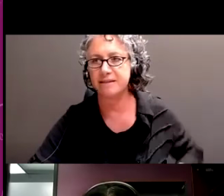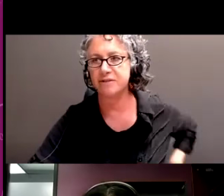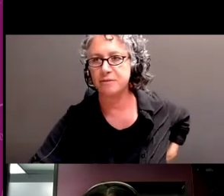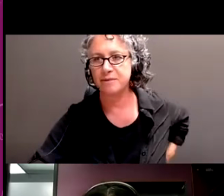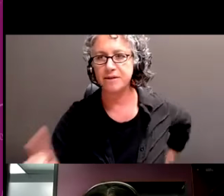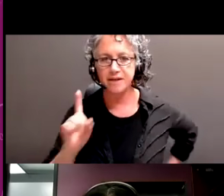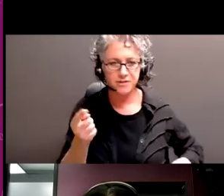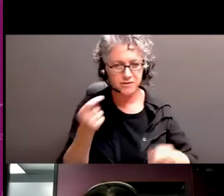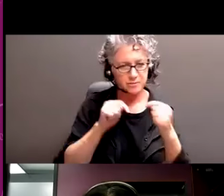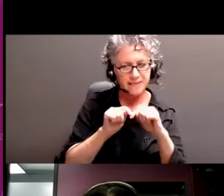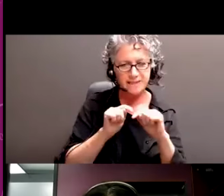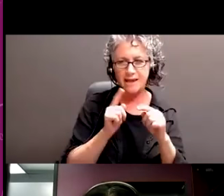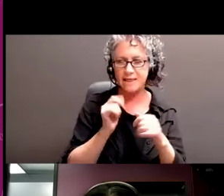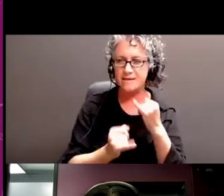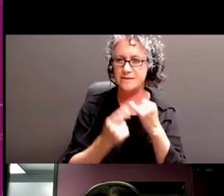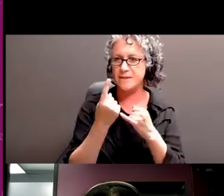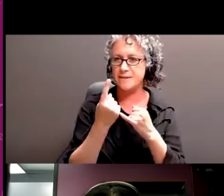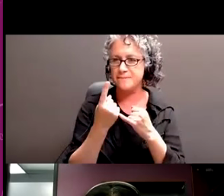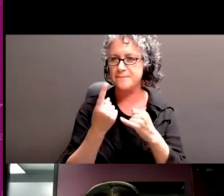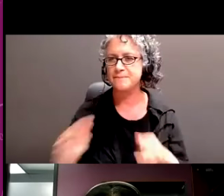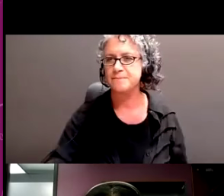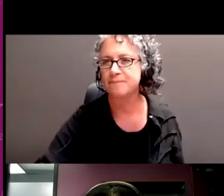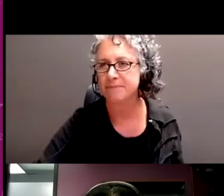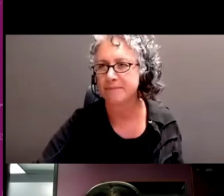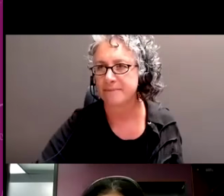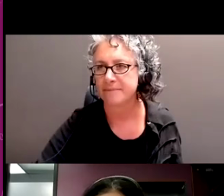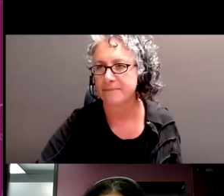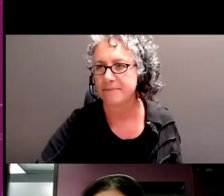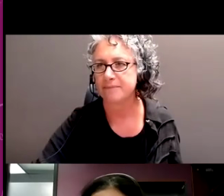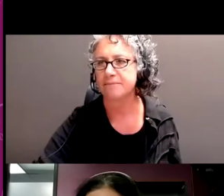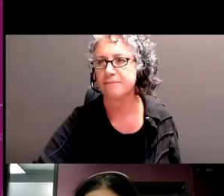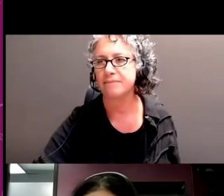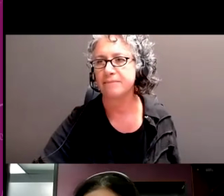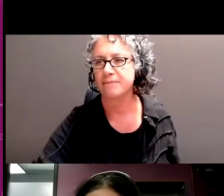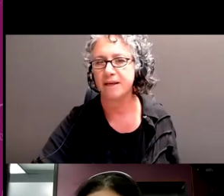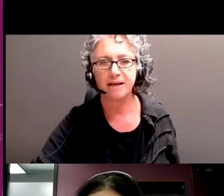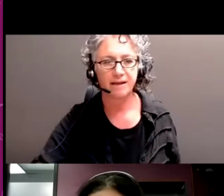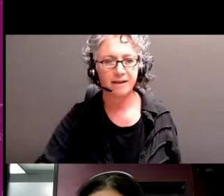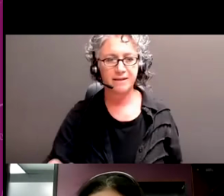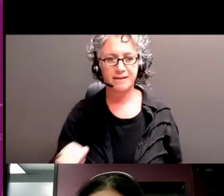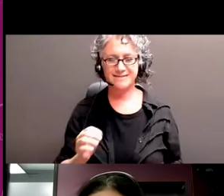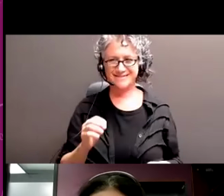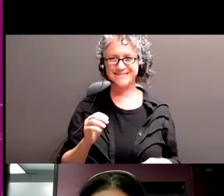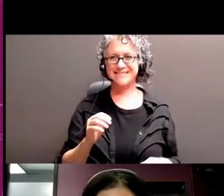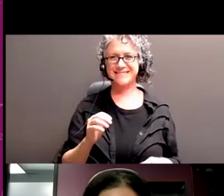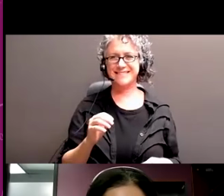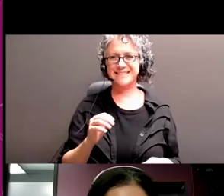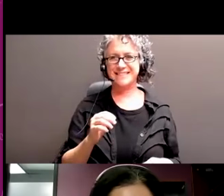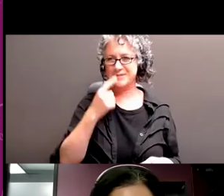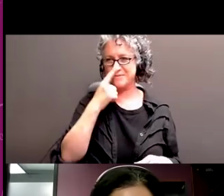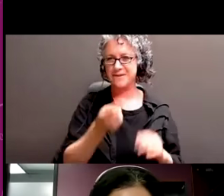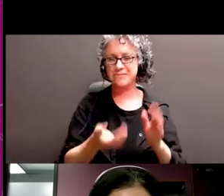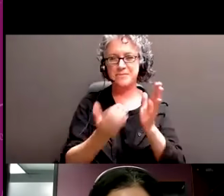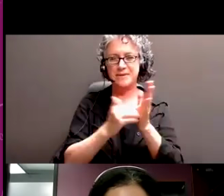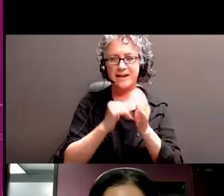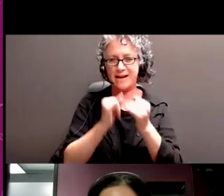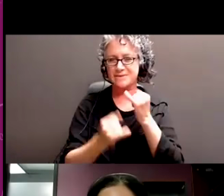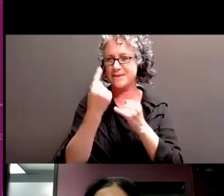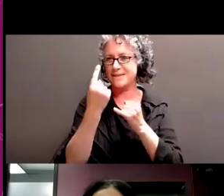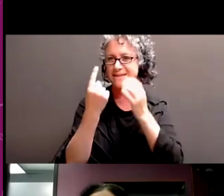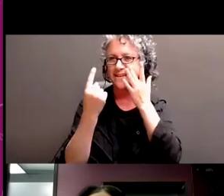it's the interpreter. Can you just repeat that last one? Oh, geez, you're going to ask me to do short-term memory recall. Okay, was